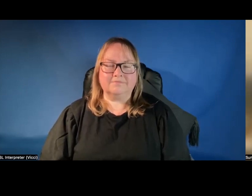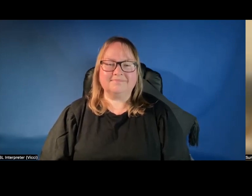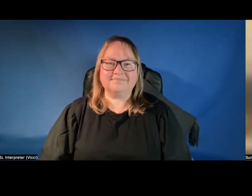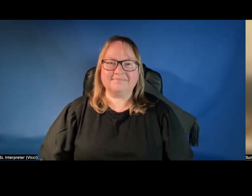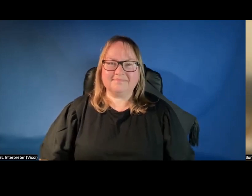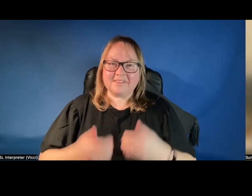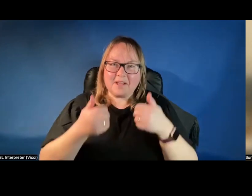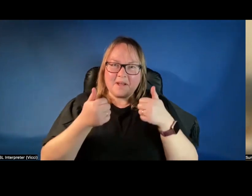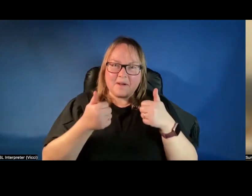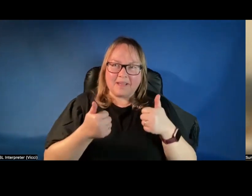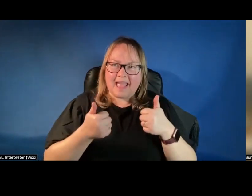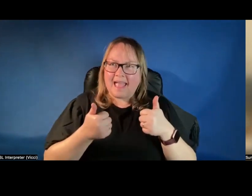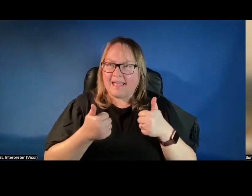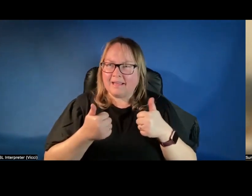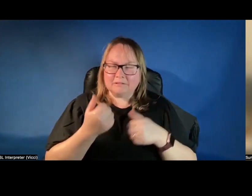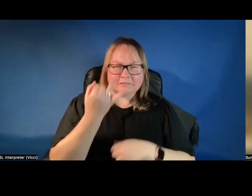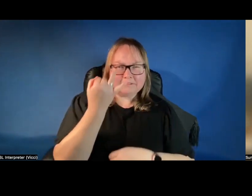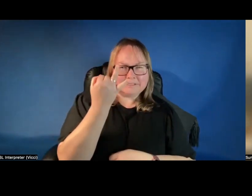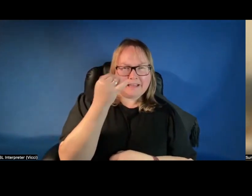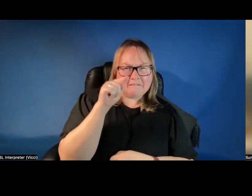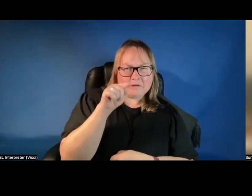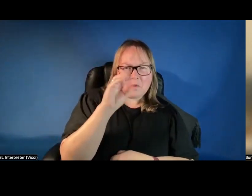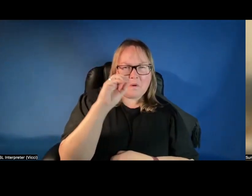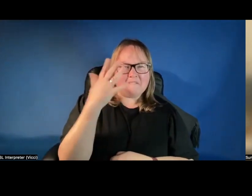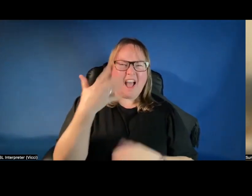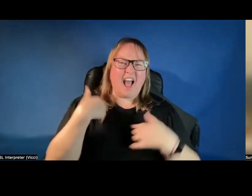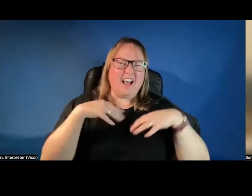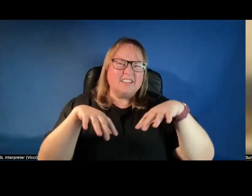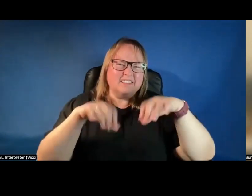Okay, it's almost 7:05, so I think I'll just start.